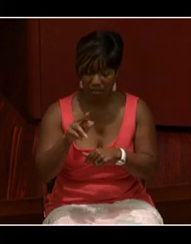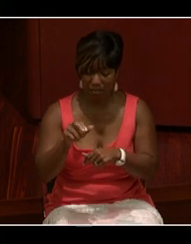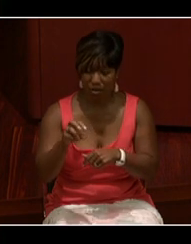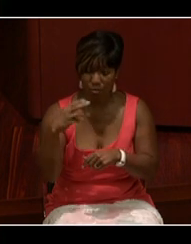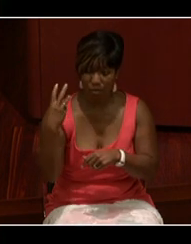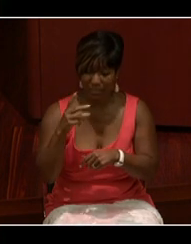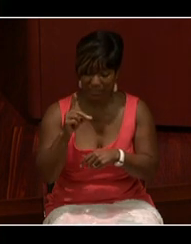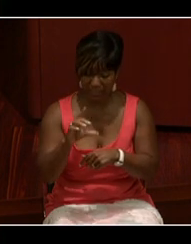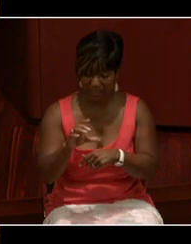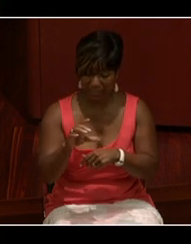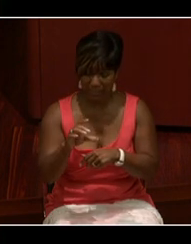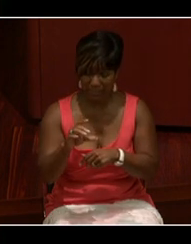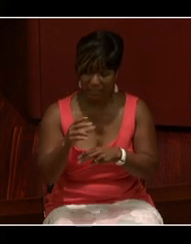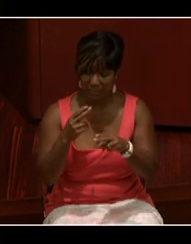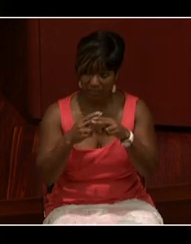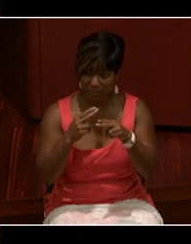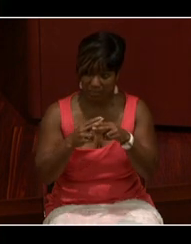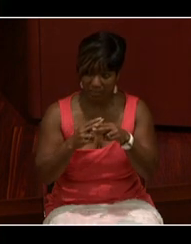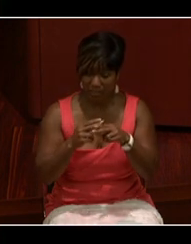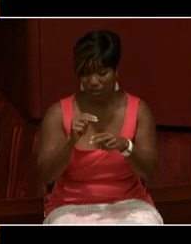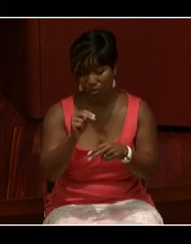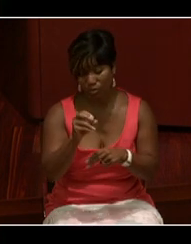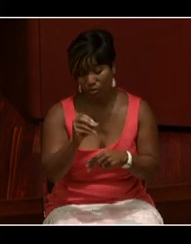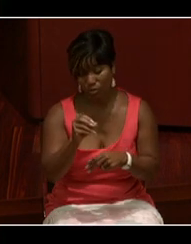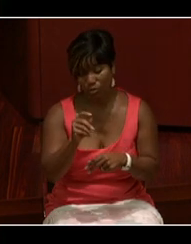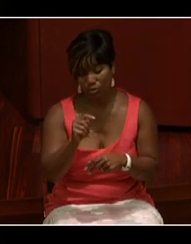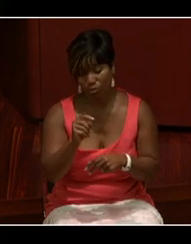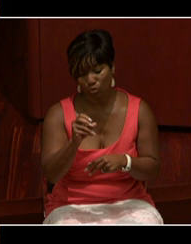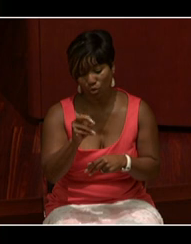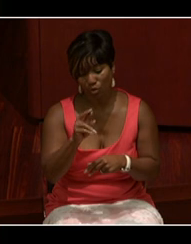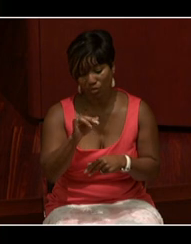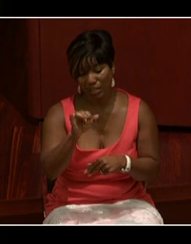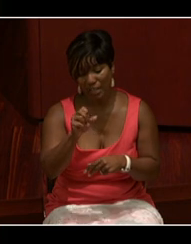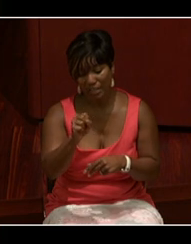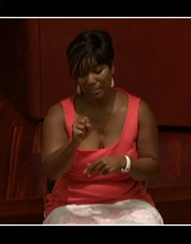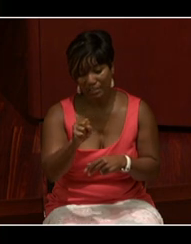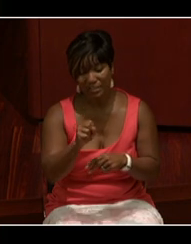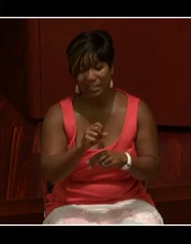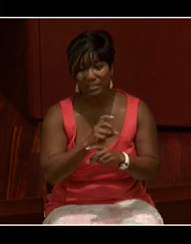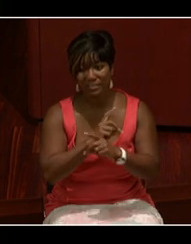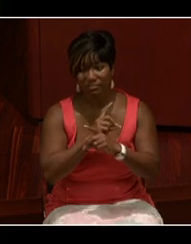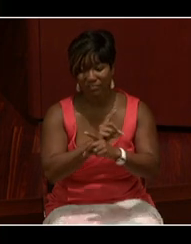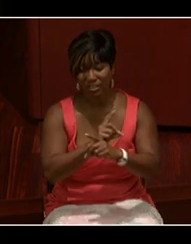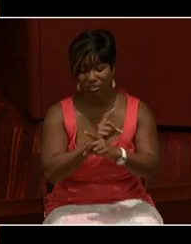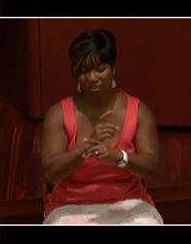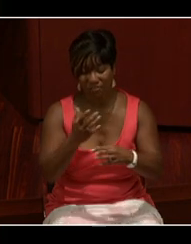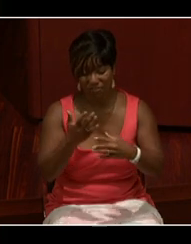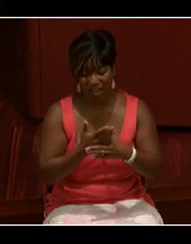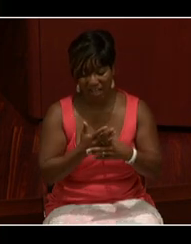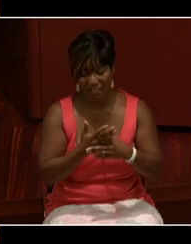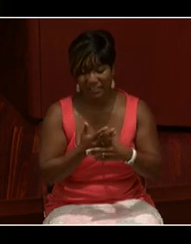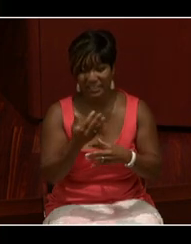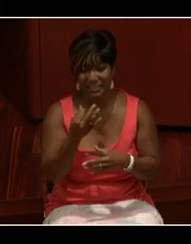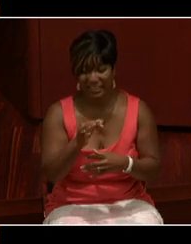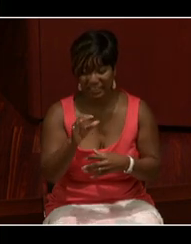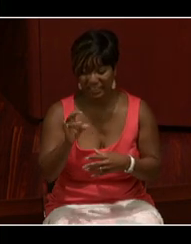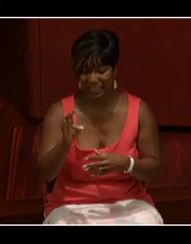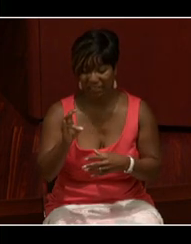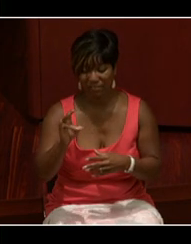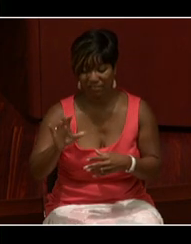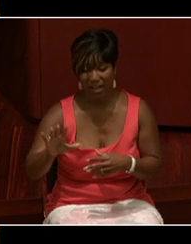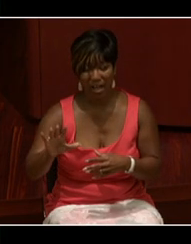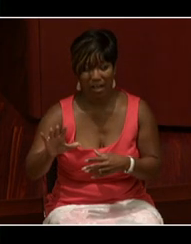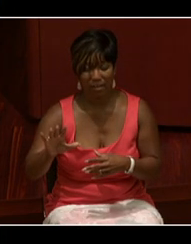This series is titled Notorious Offender Files, 1919 to 1975, and is identified by National